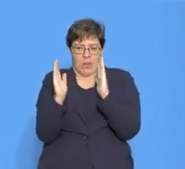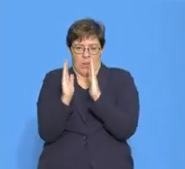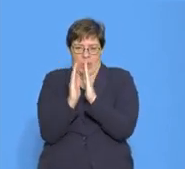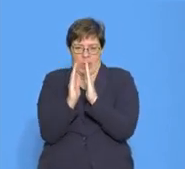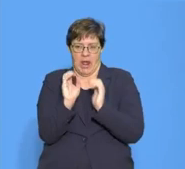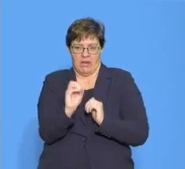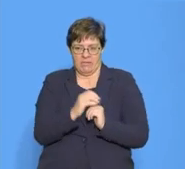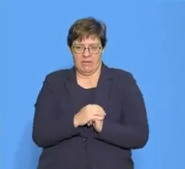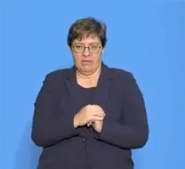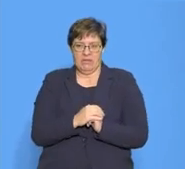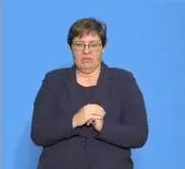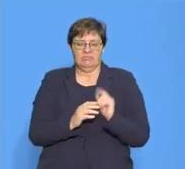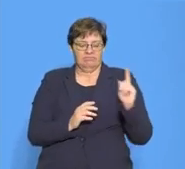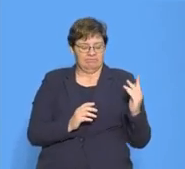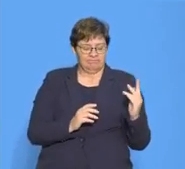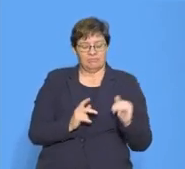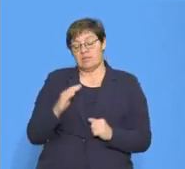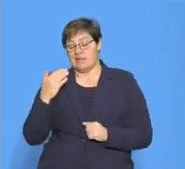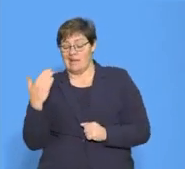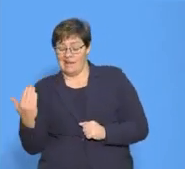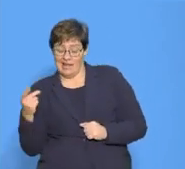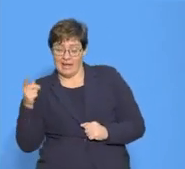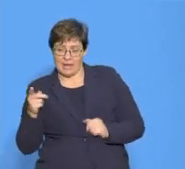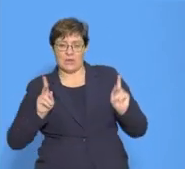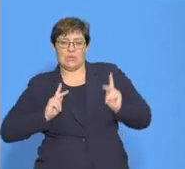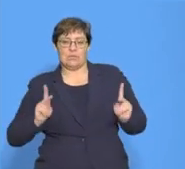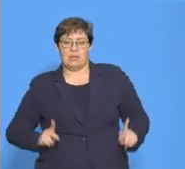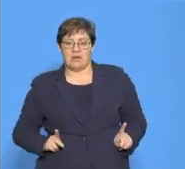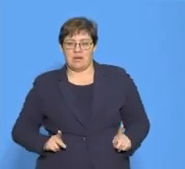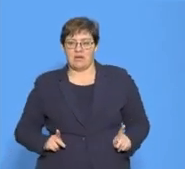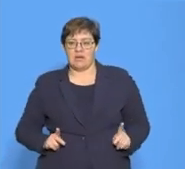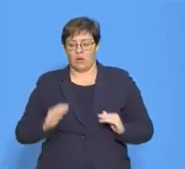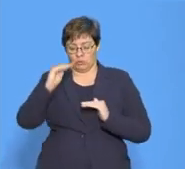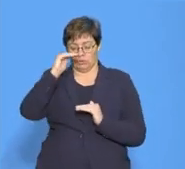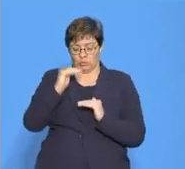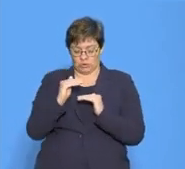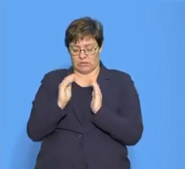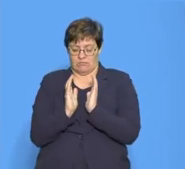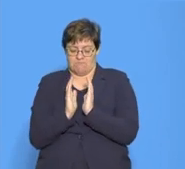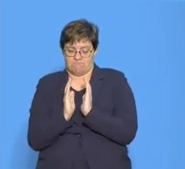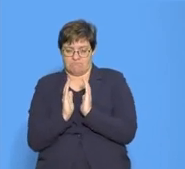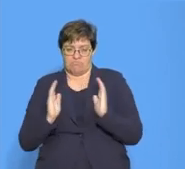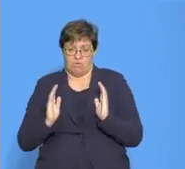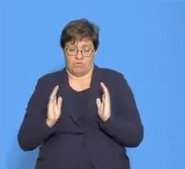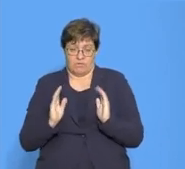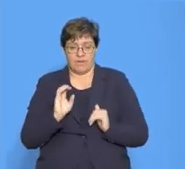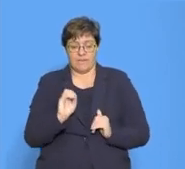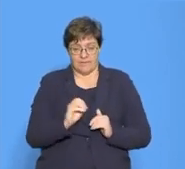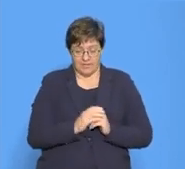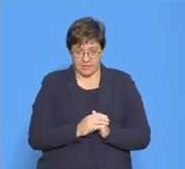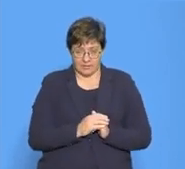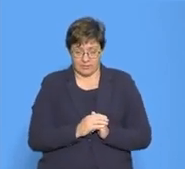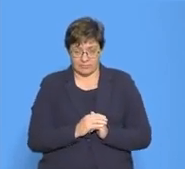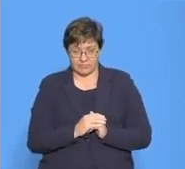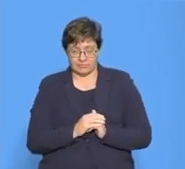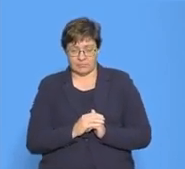long pelvis and it's a lot narrower. Okay, then if you compare it to a human pelvis, it's